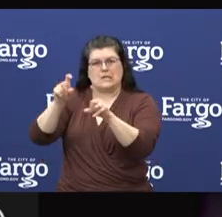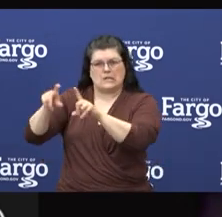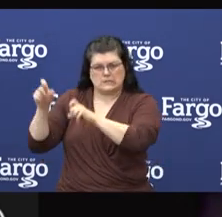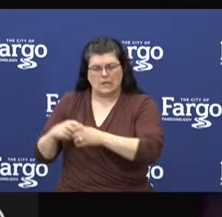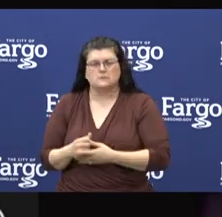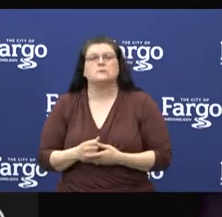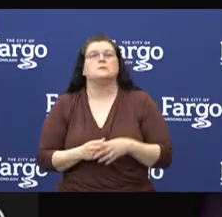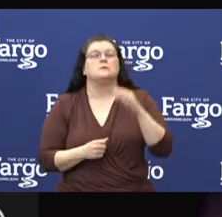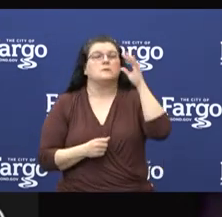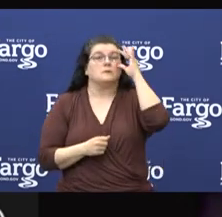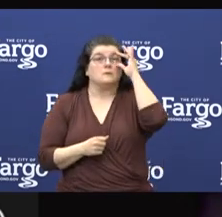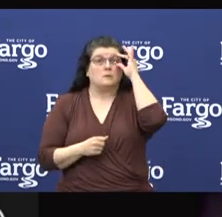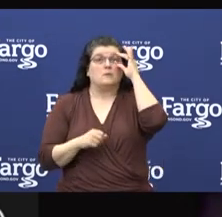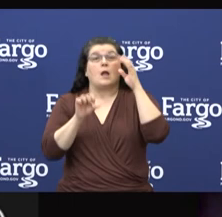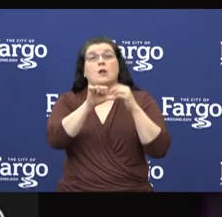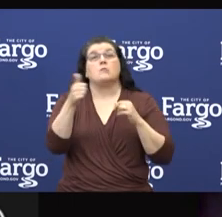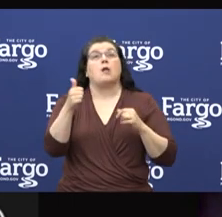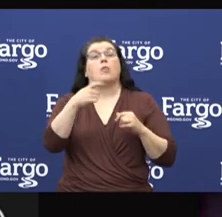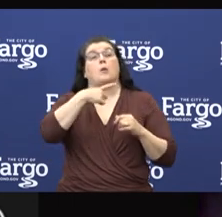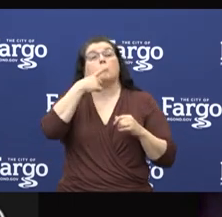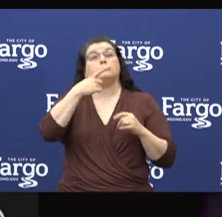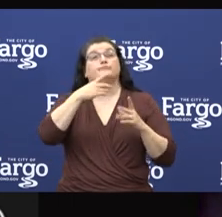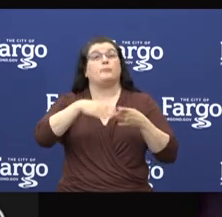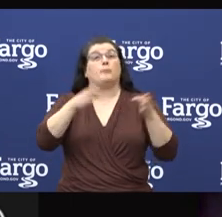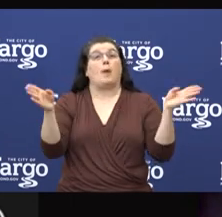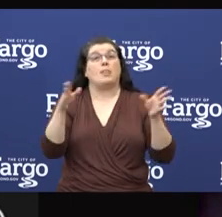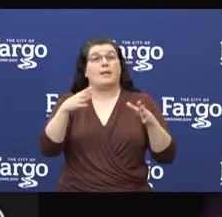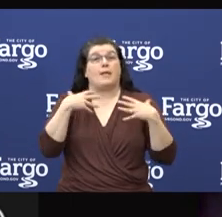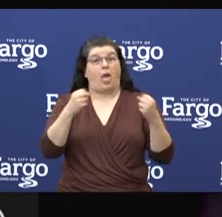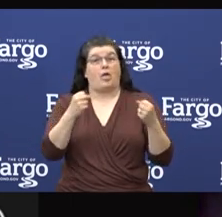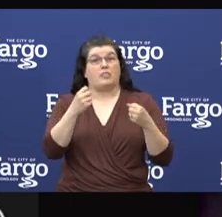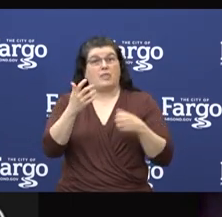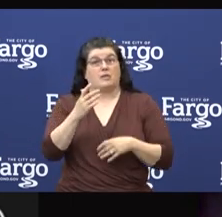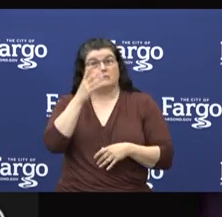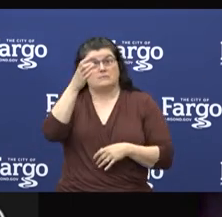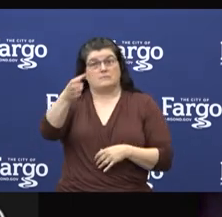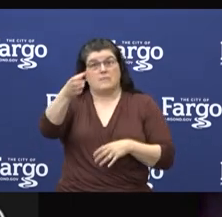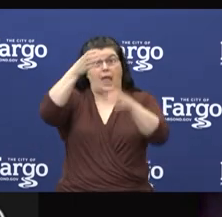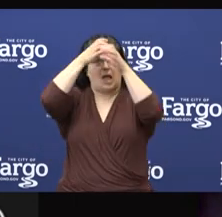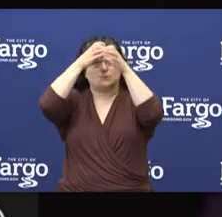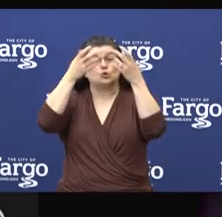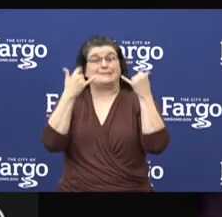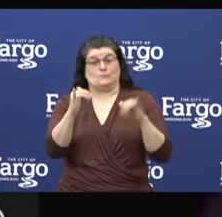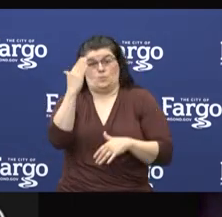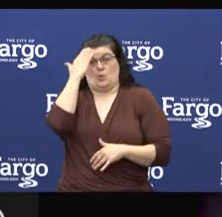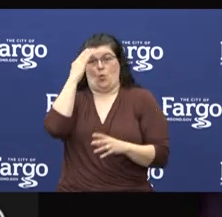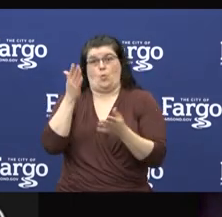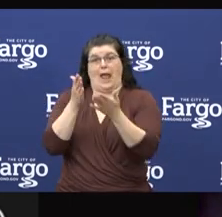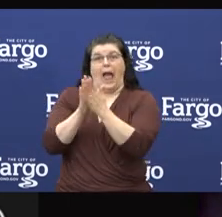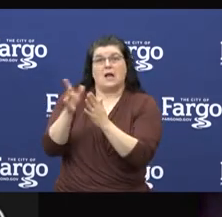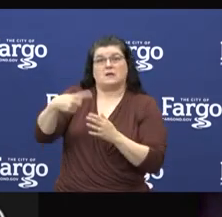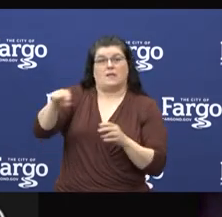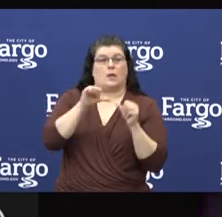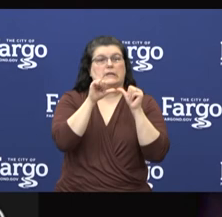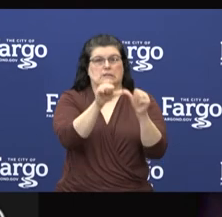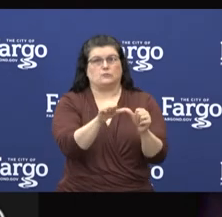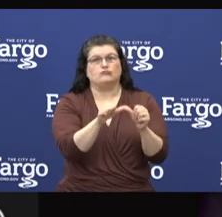epidemiologists and other public health experts that the strategy is the most effective and should continue. And for now, we